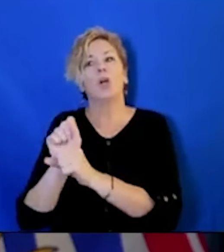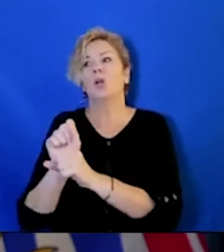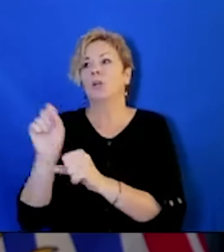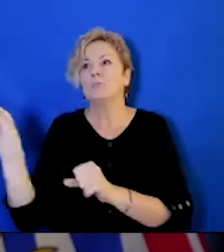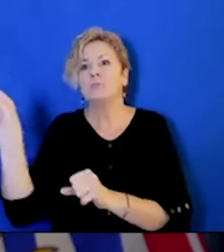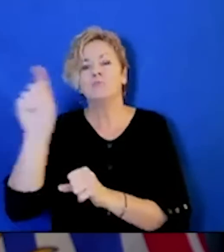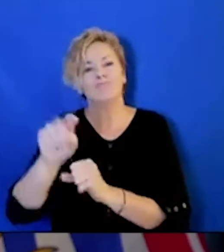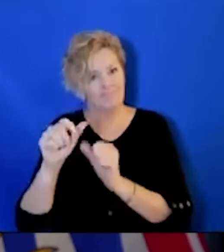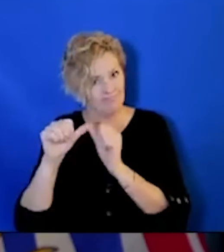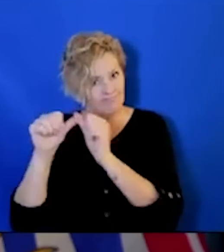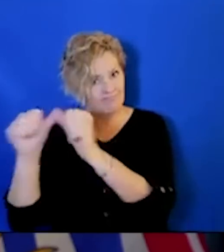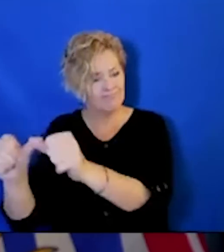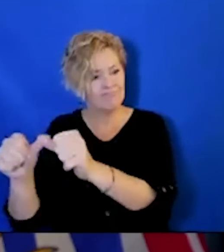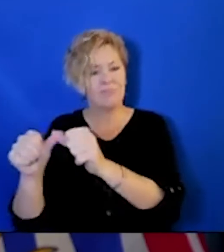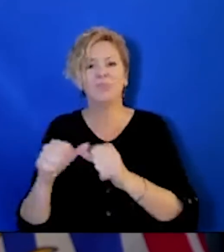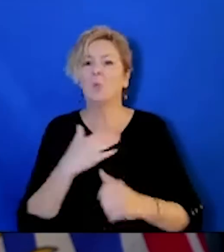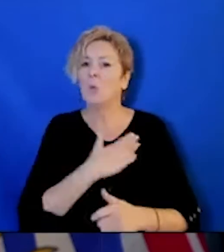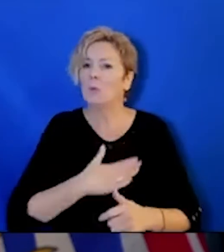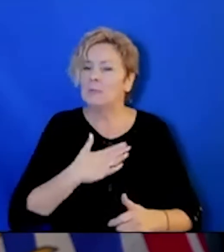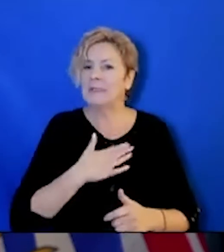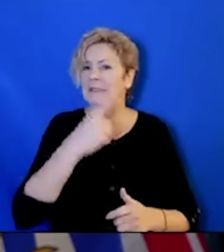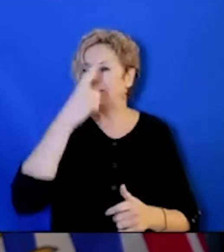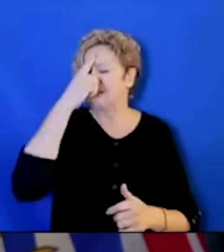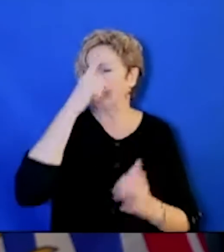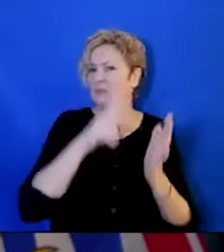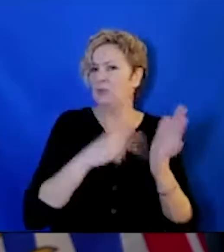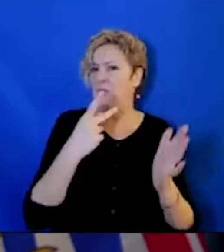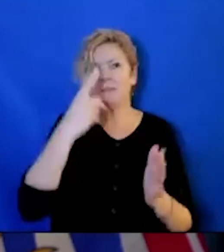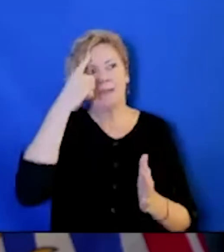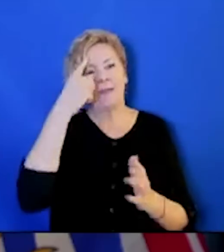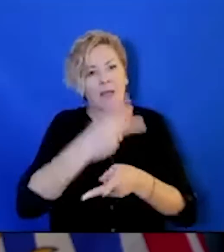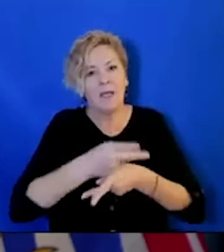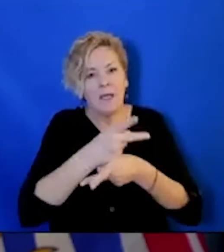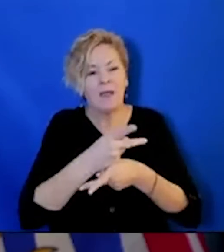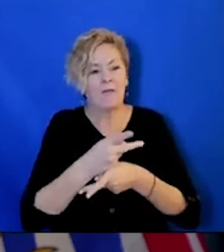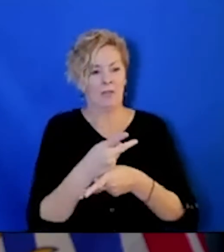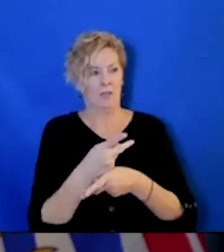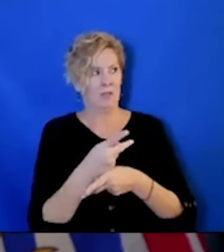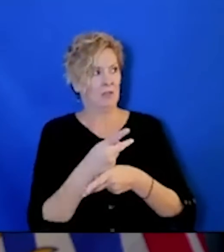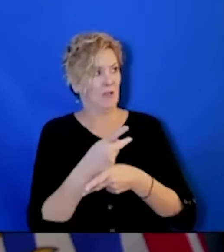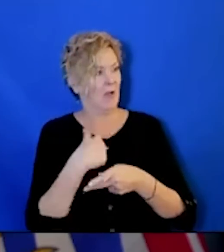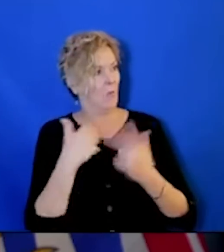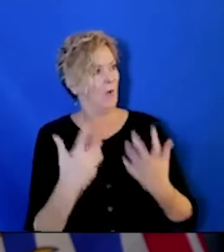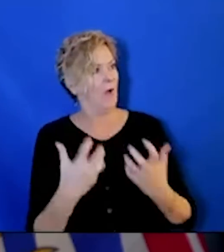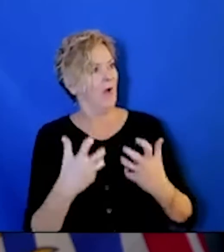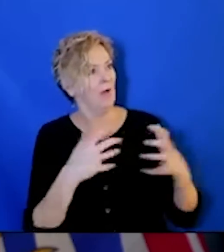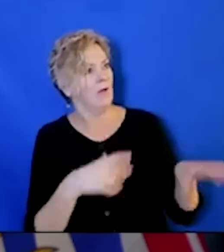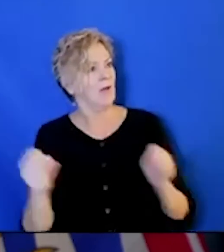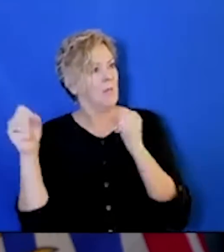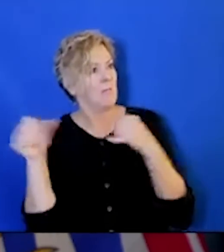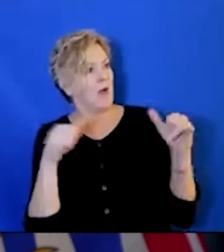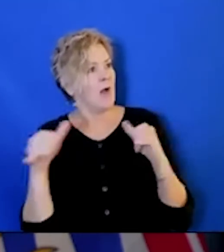in on those that you're close to. Plan parties and celebrations for next year when it is safe for us to get